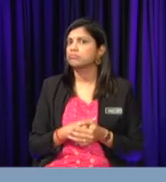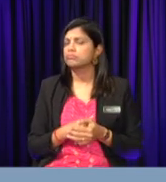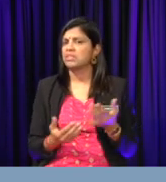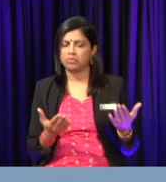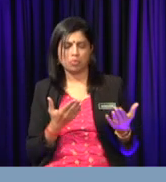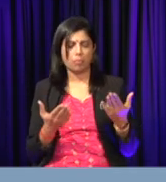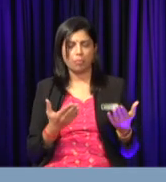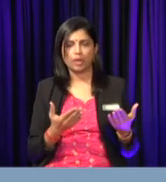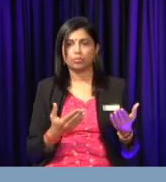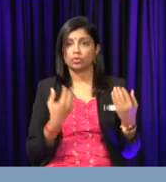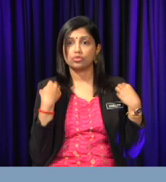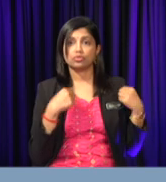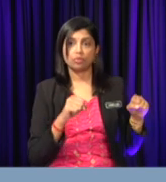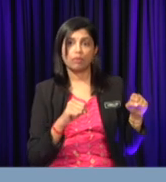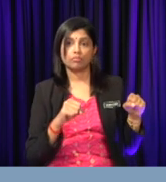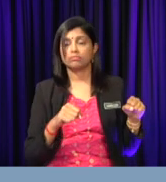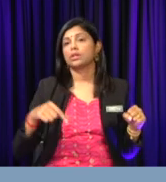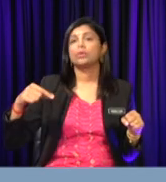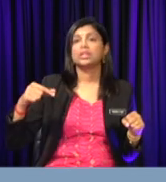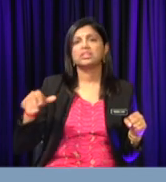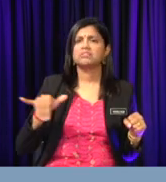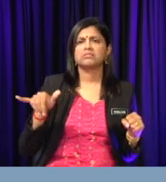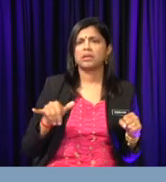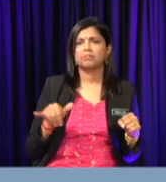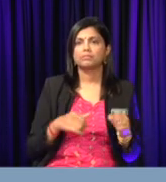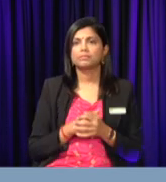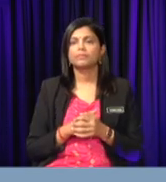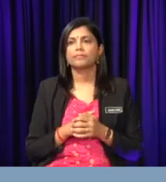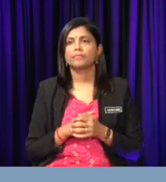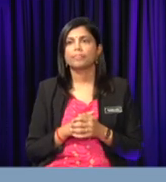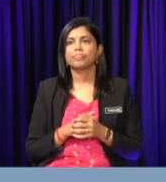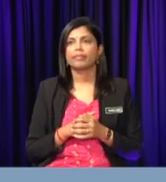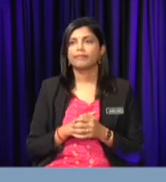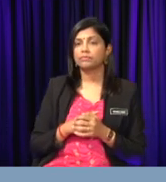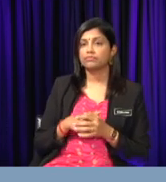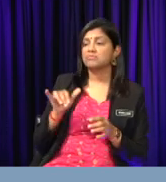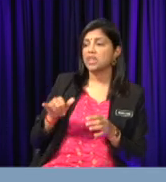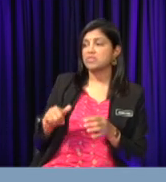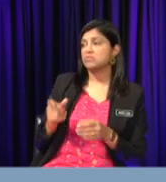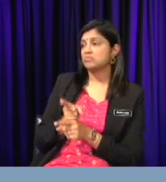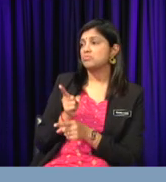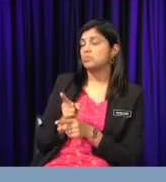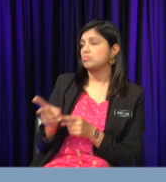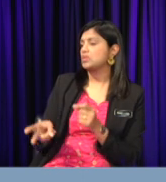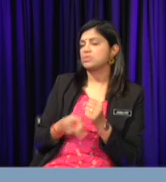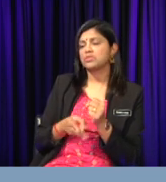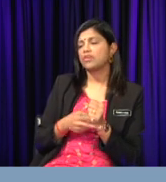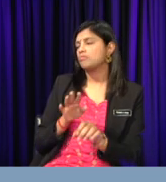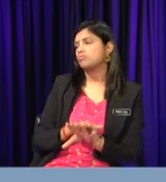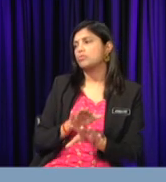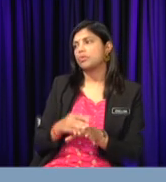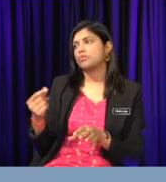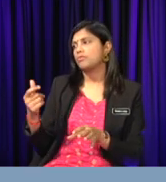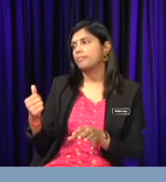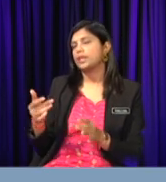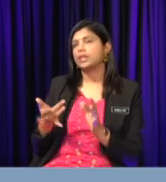ones. What do you think about it, Indonesia? Yeah, true. We can save a lot of money by shopping online. Online